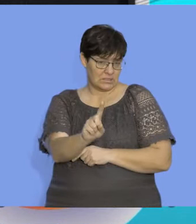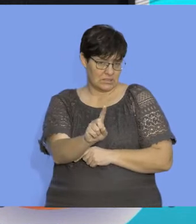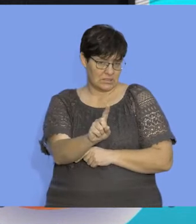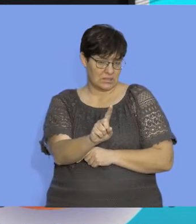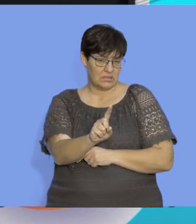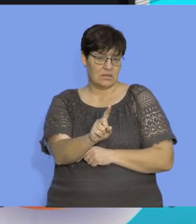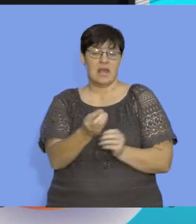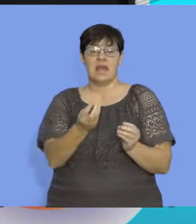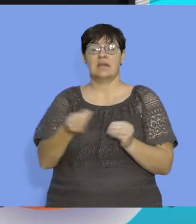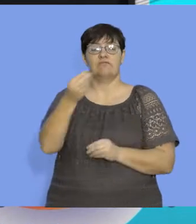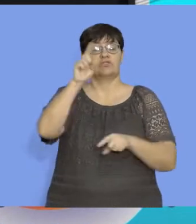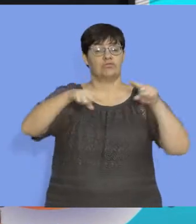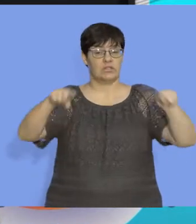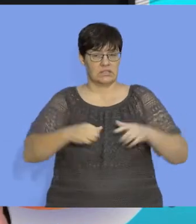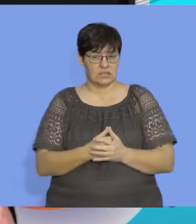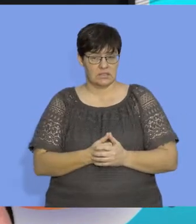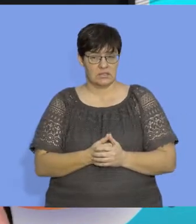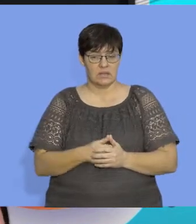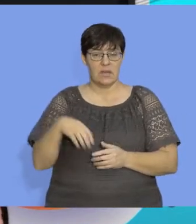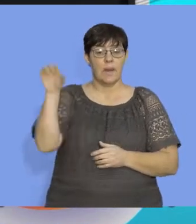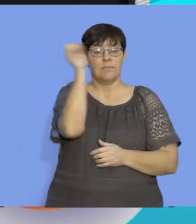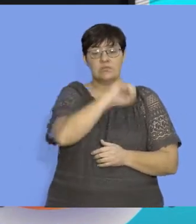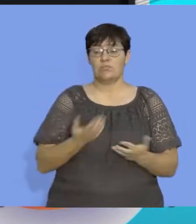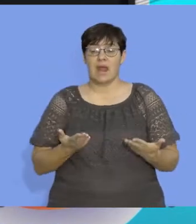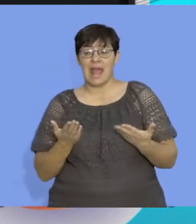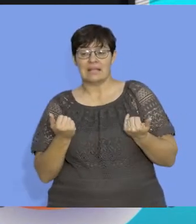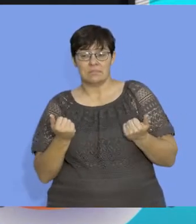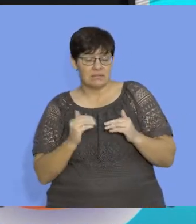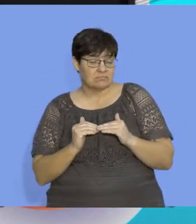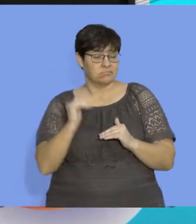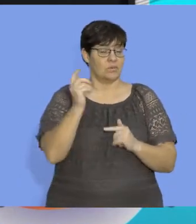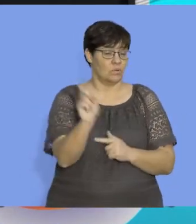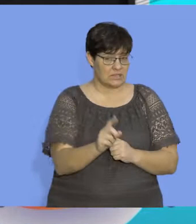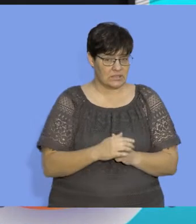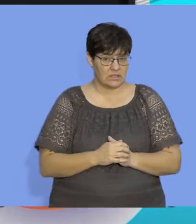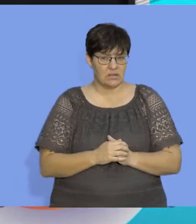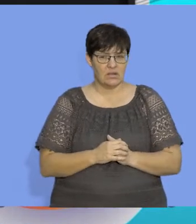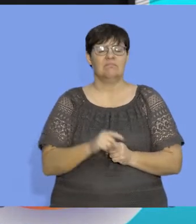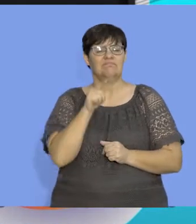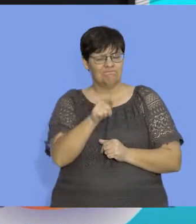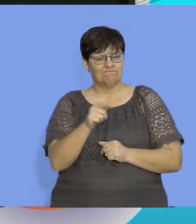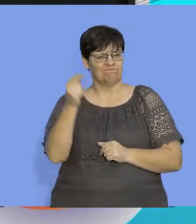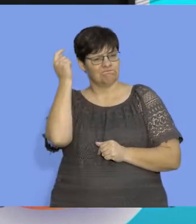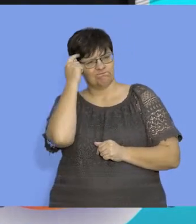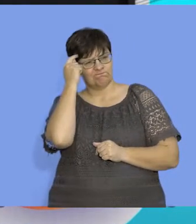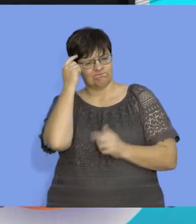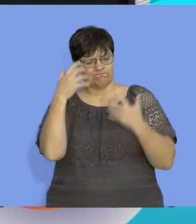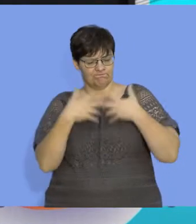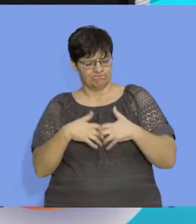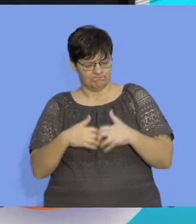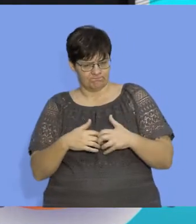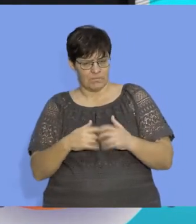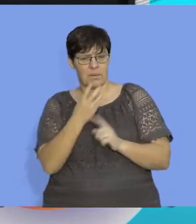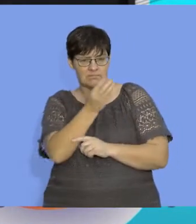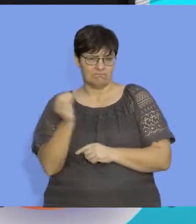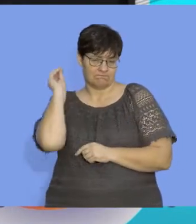what percentage do you expect it to increase by, and these are the considerations that we take into account when we